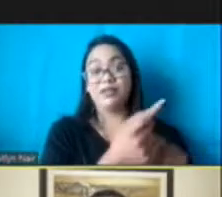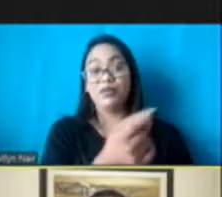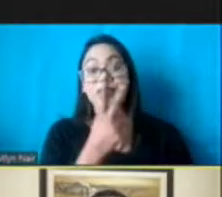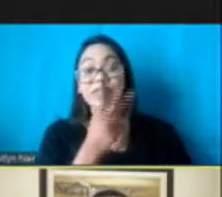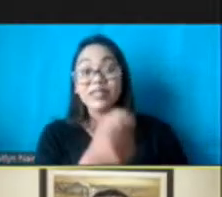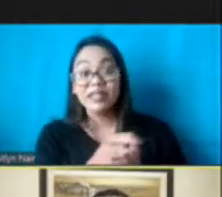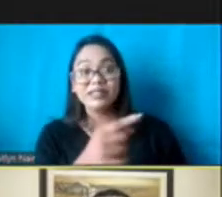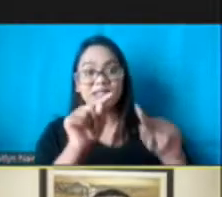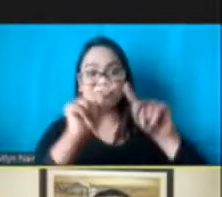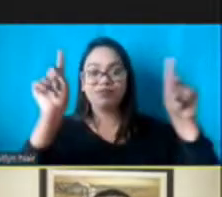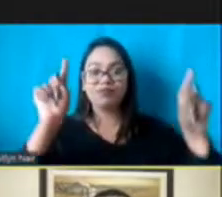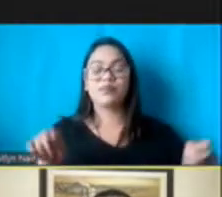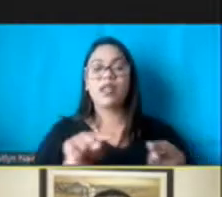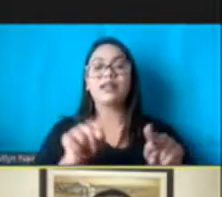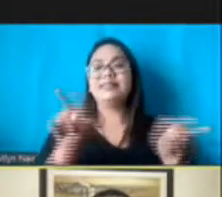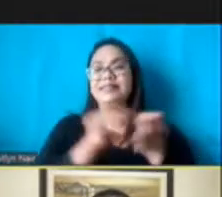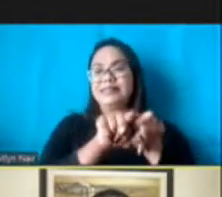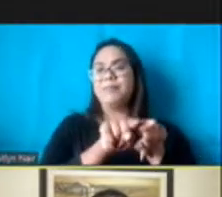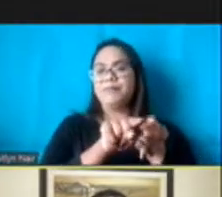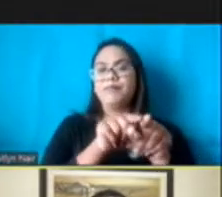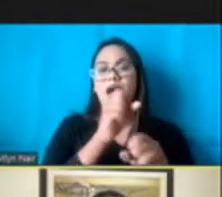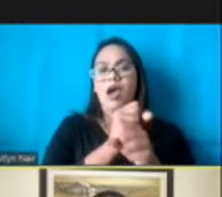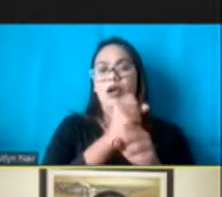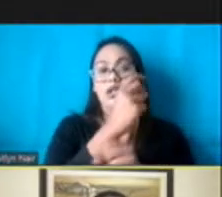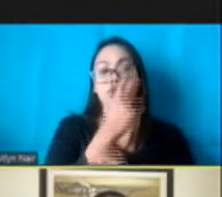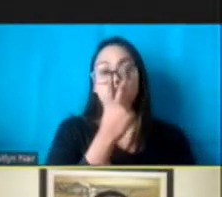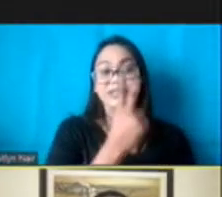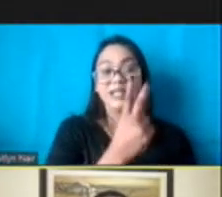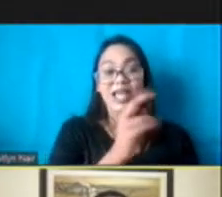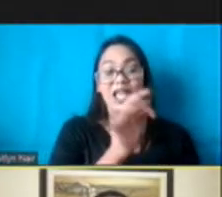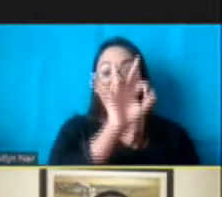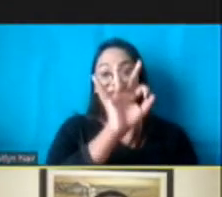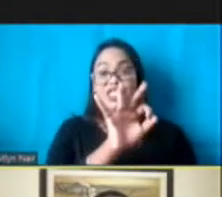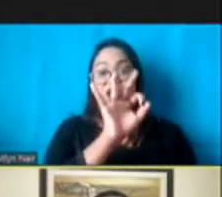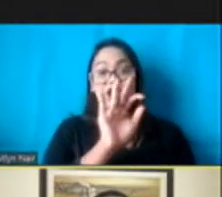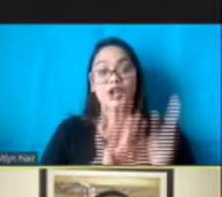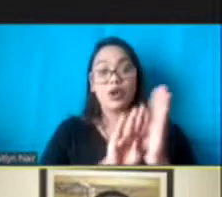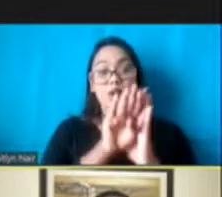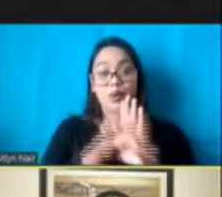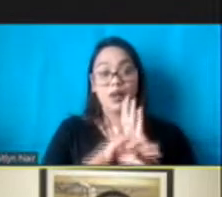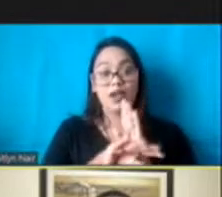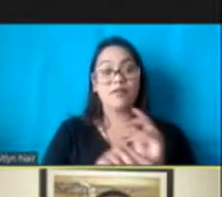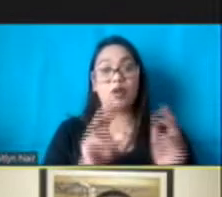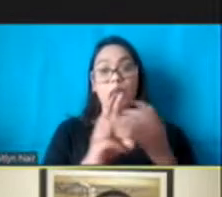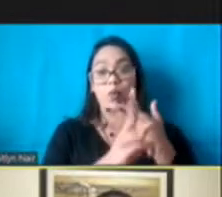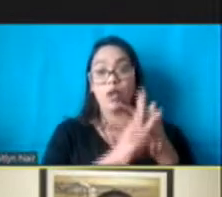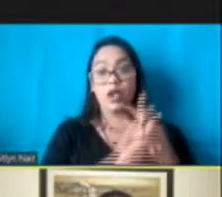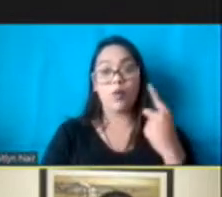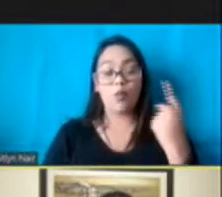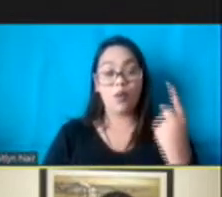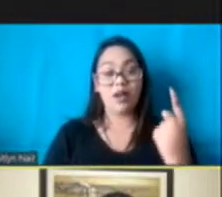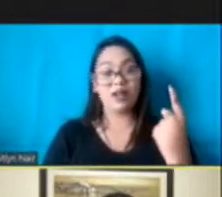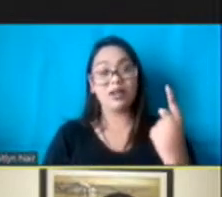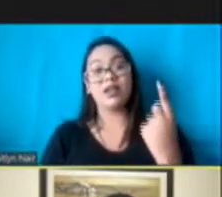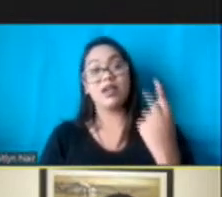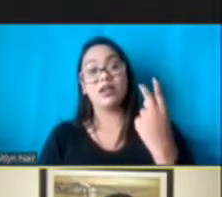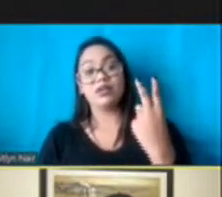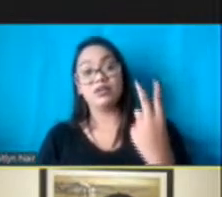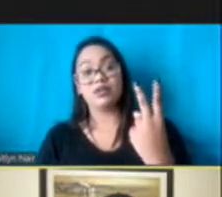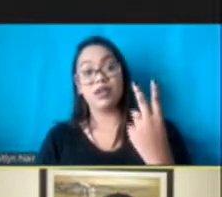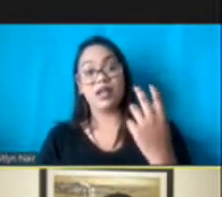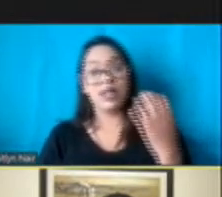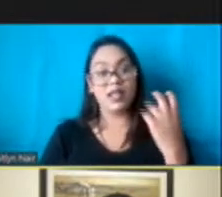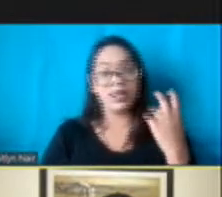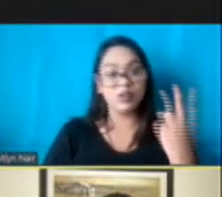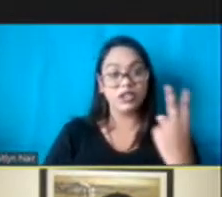And if you look at the peak of the third wave, which is week 31, 32, 33 for us, you'll see a heat map